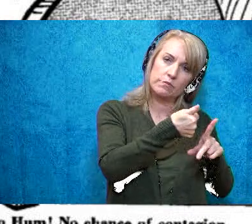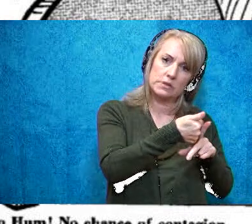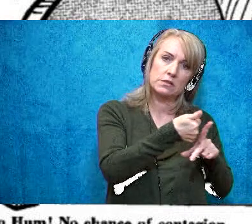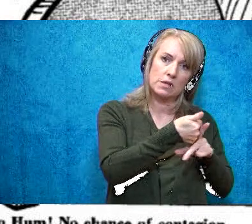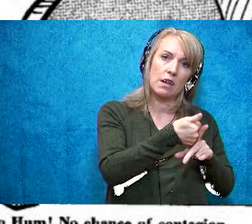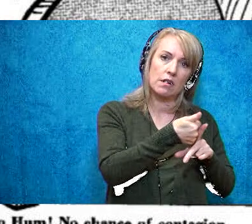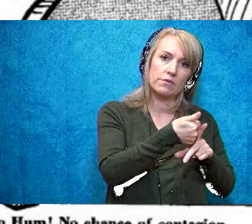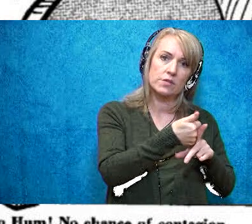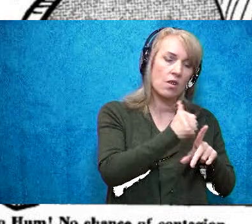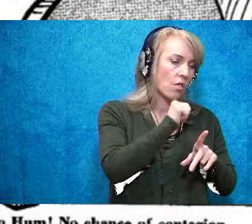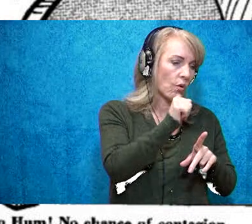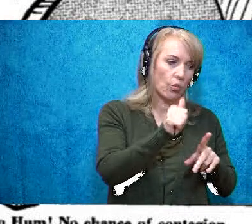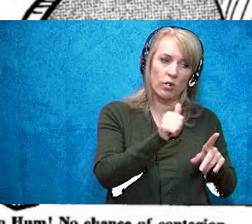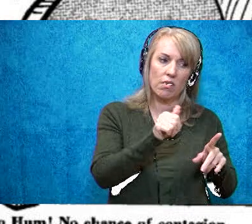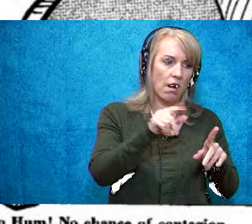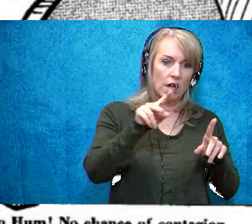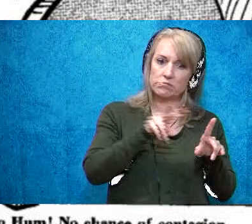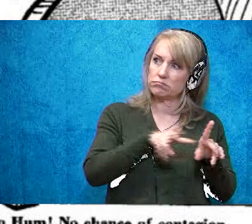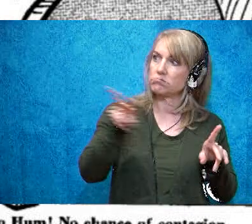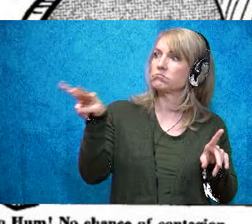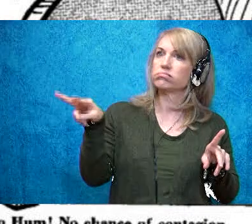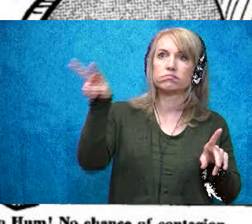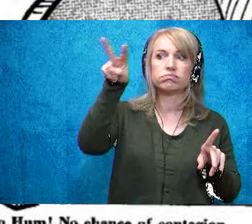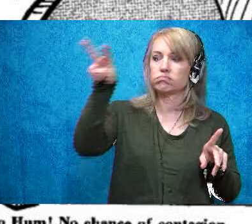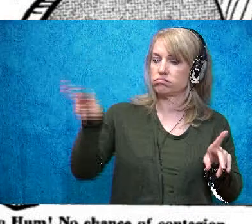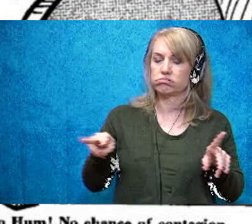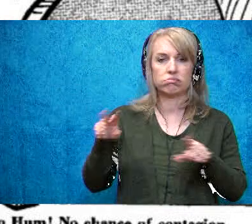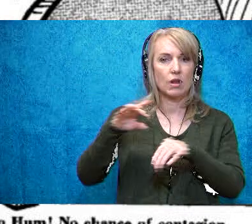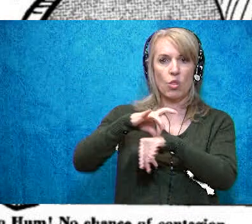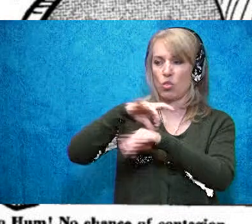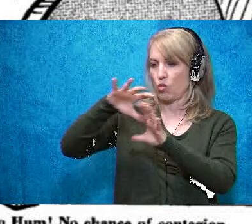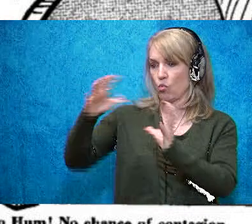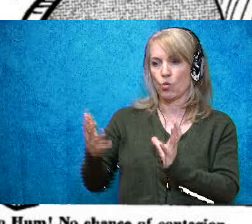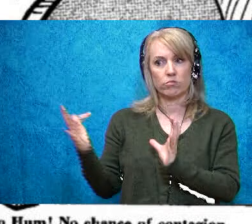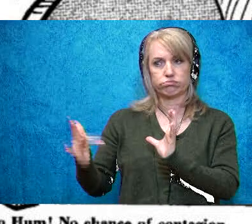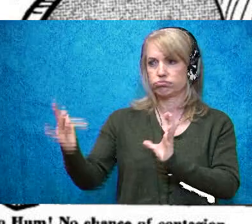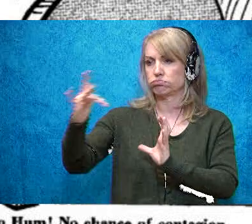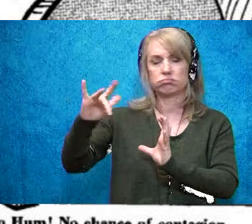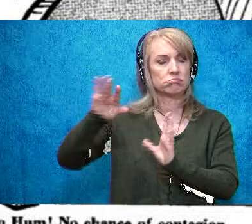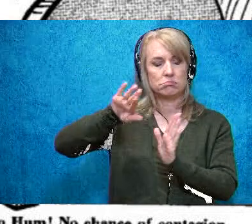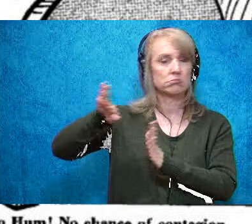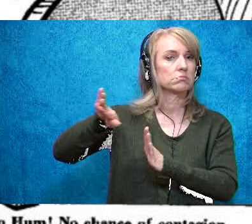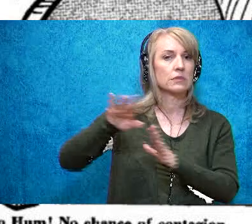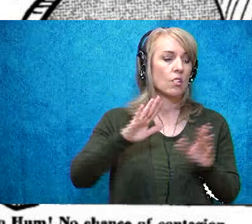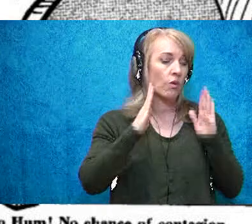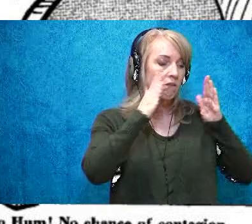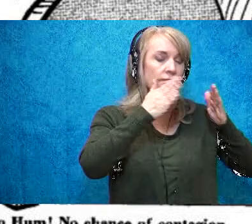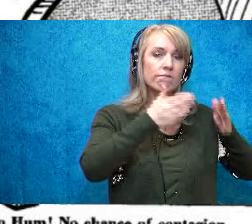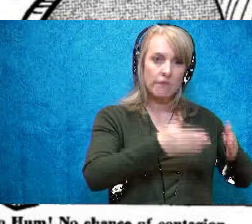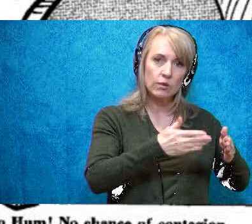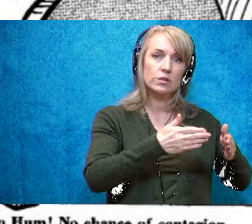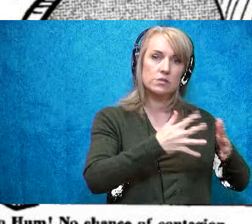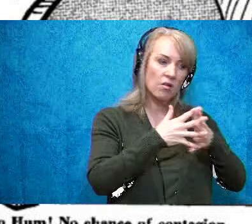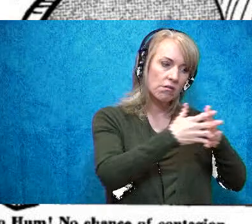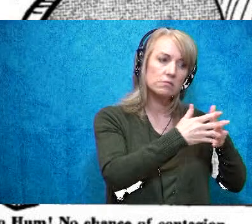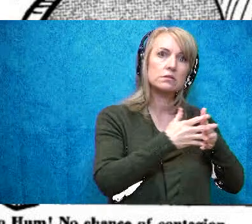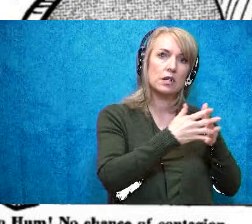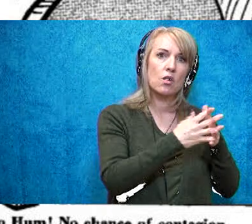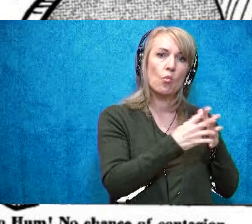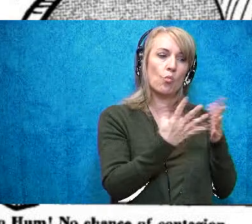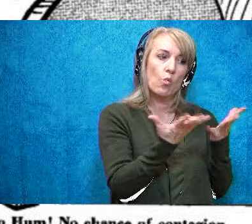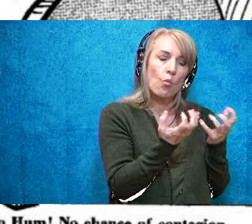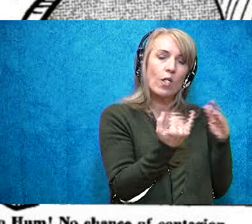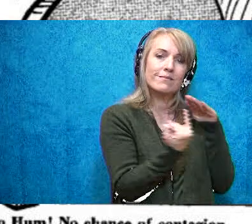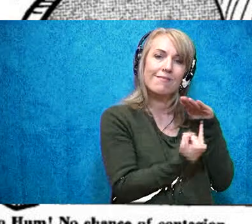worried about the world, it's called neutrality. We want to stay to ourselves, but it's also called isolationism. We want to stay